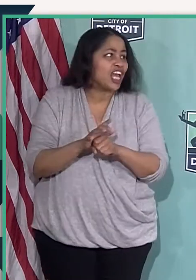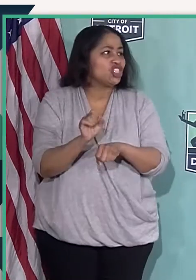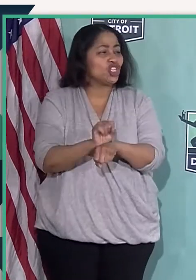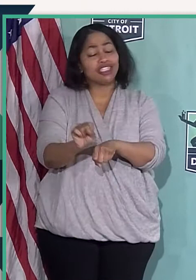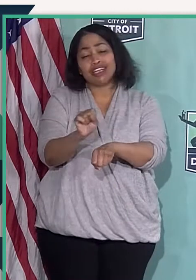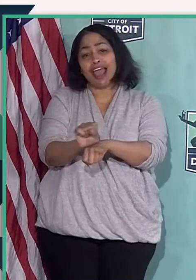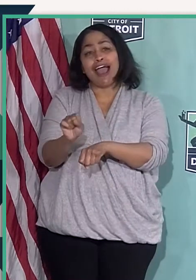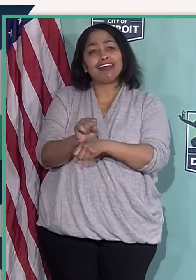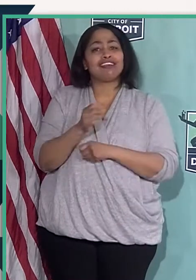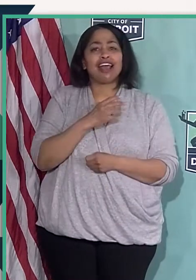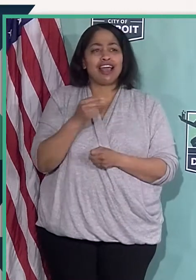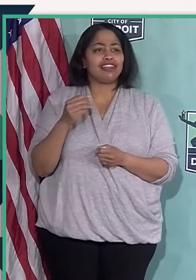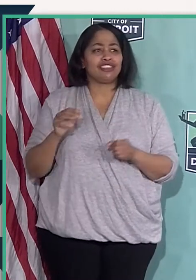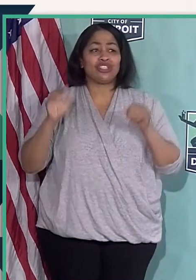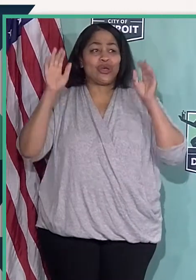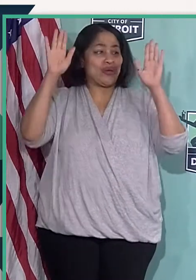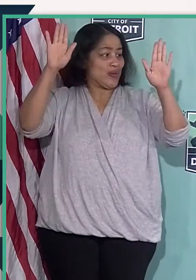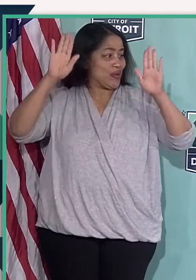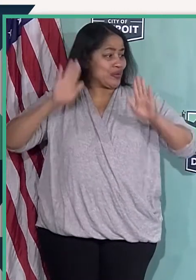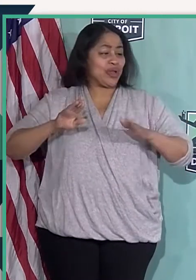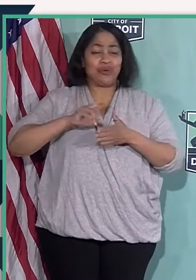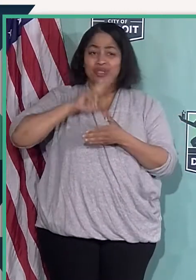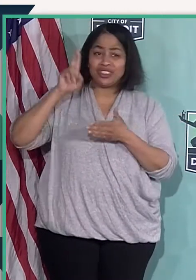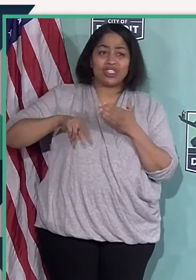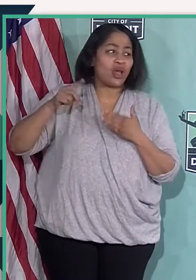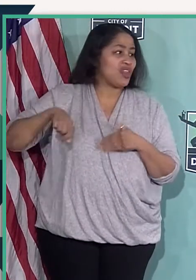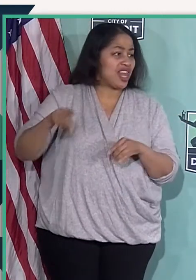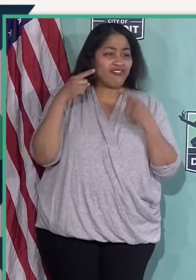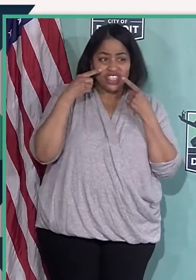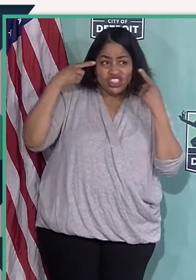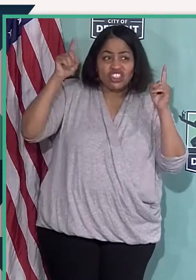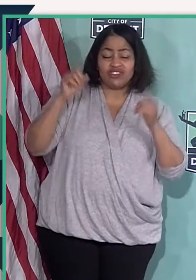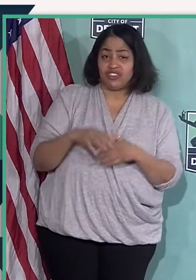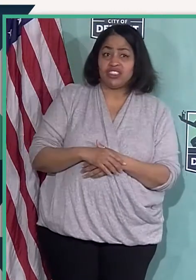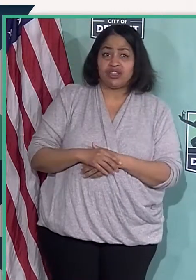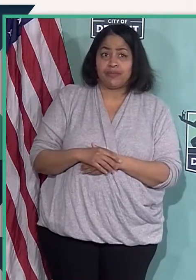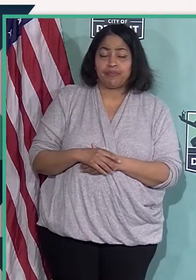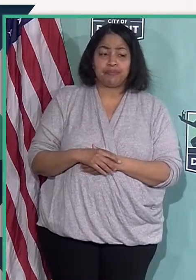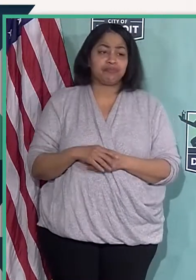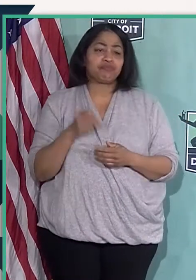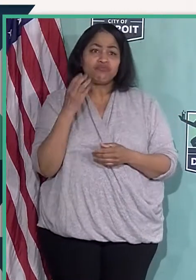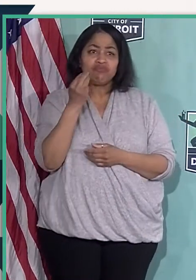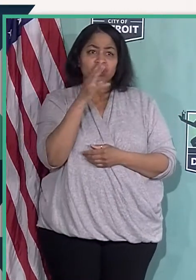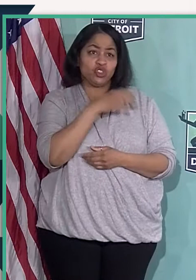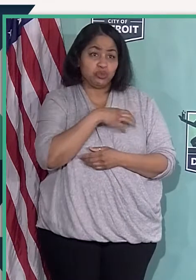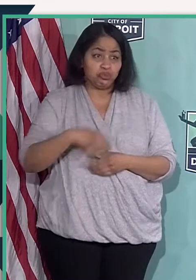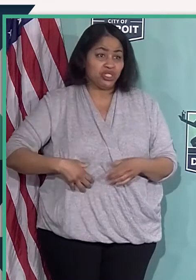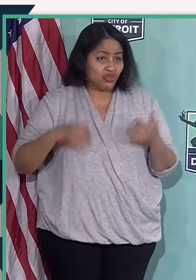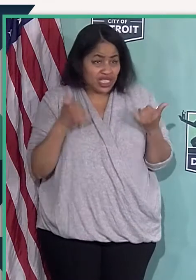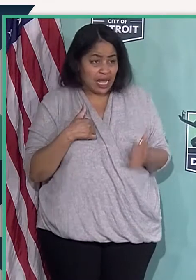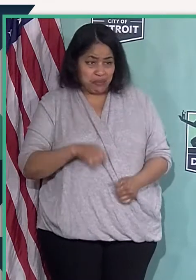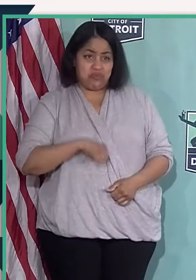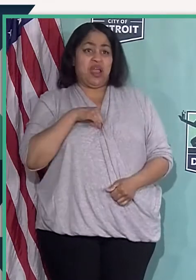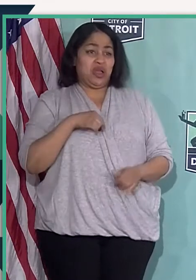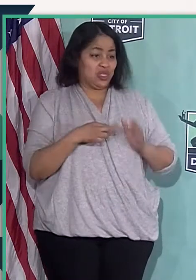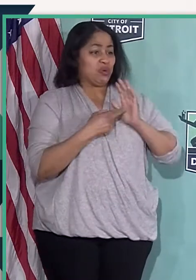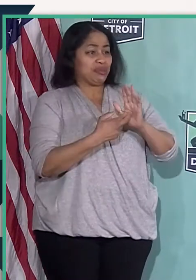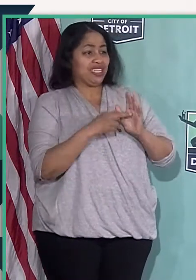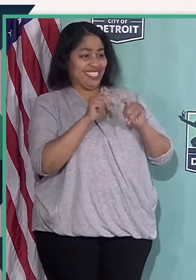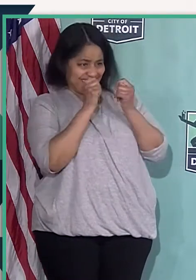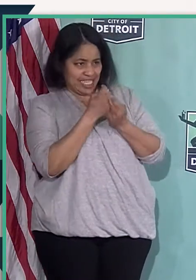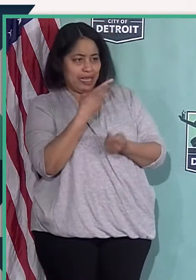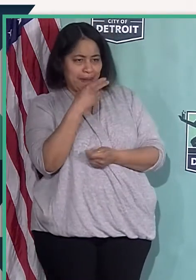task and the great result that they achieved. So, Mr. Mayor, today I'm proud to represent Team